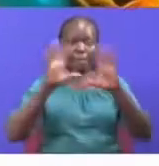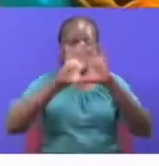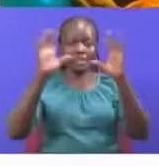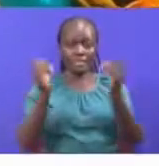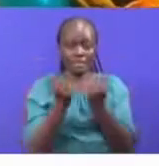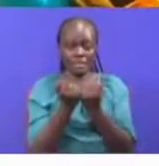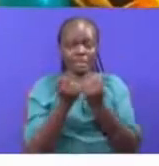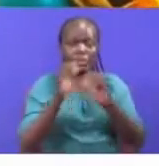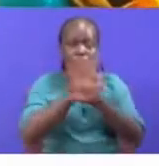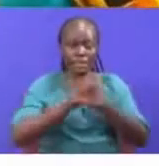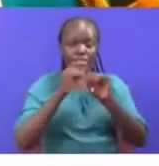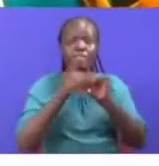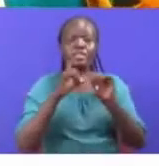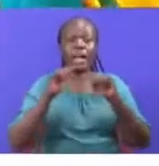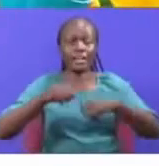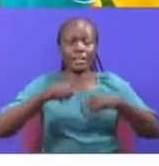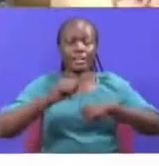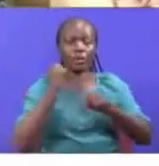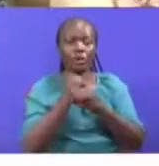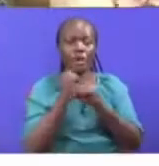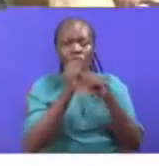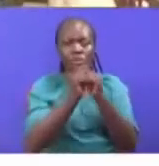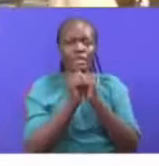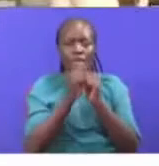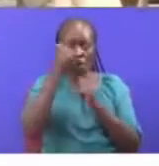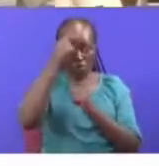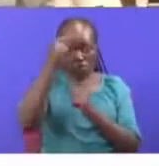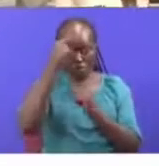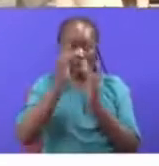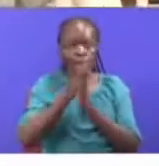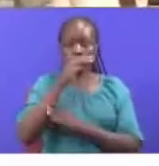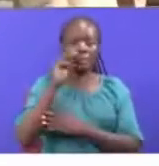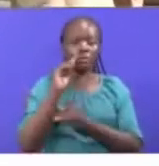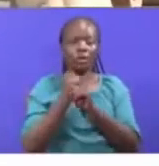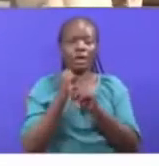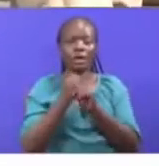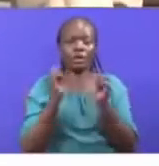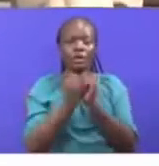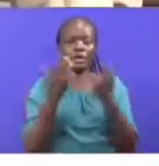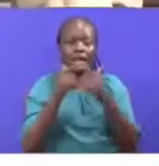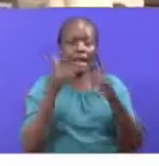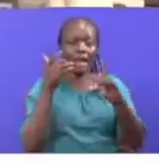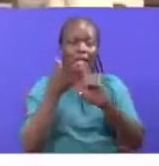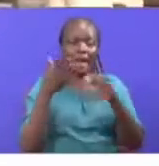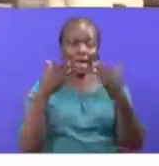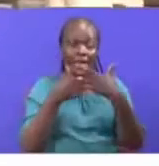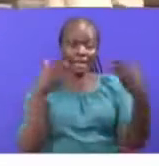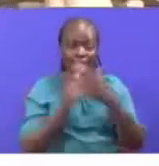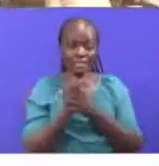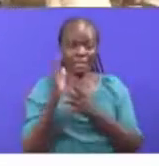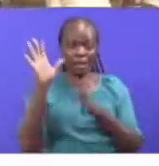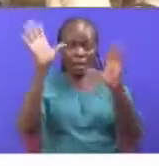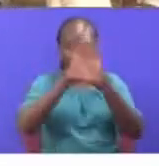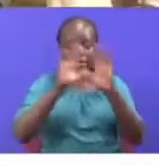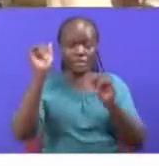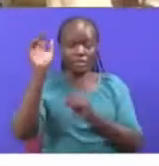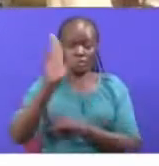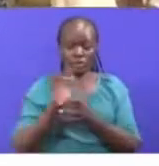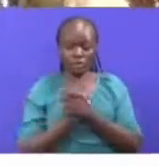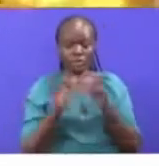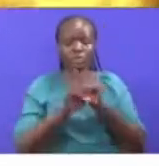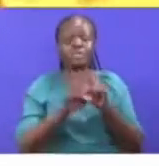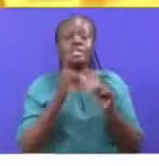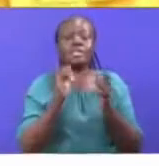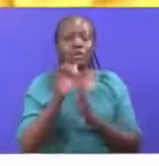Wetangula agreed to work together in the race to succeed President Uhuru Kenyatta. DP Ruto has said that UDA will avoid selling